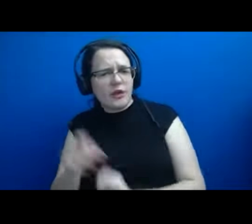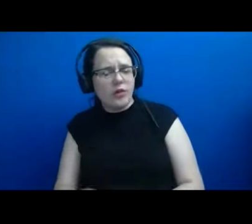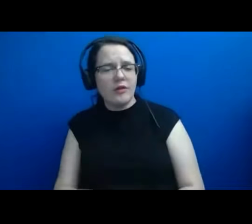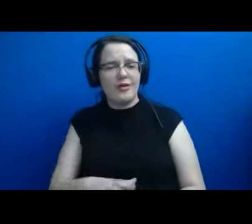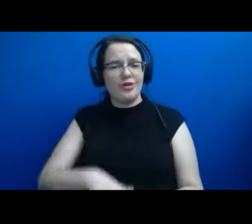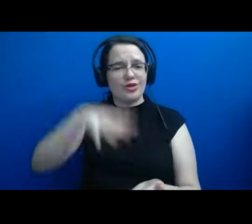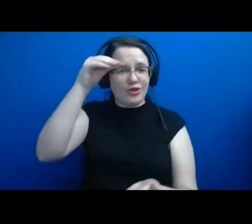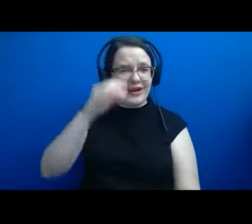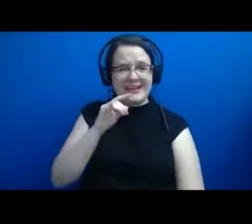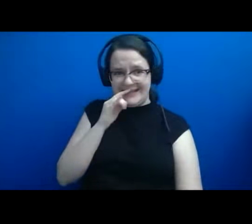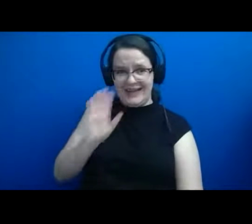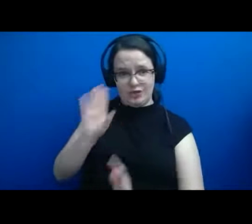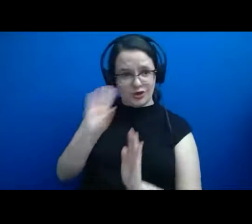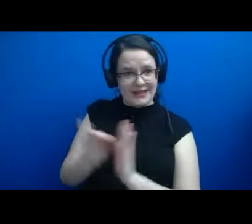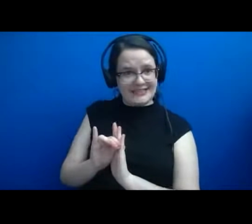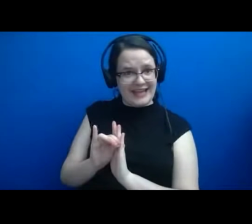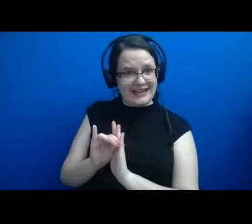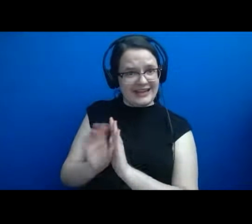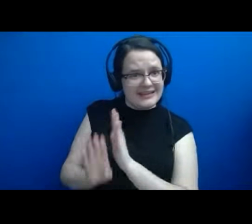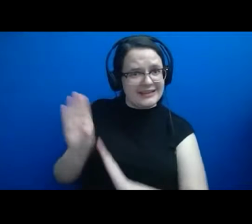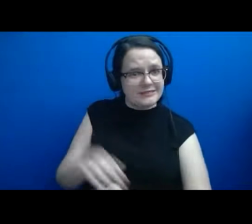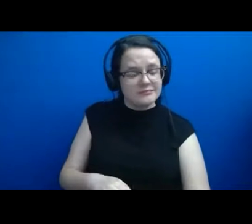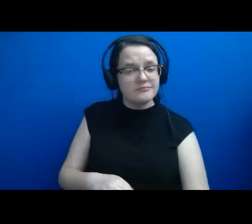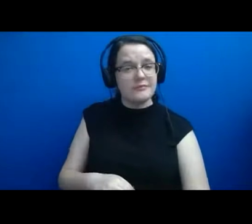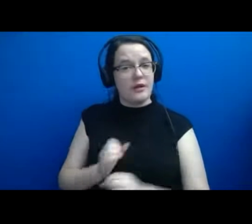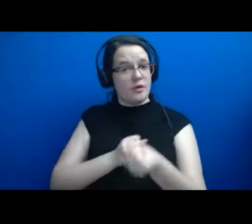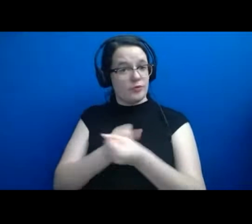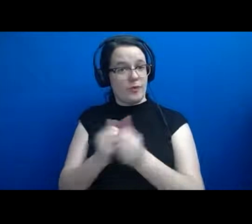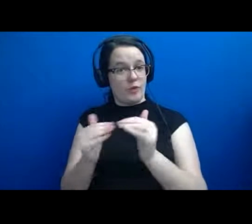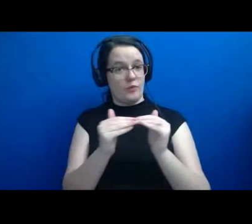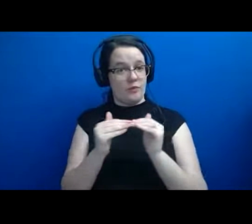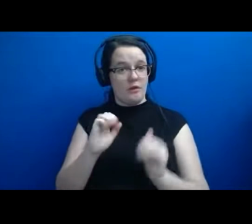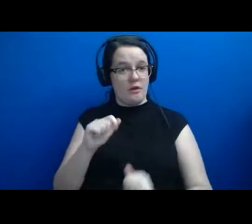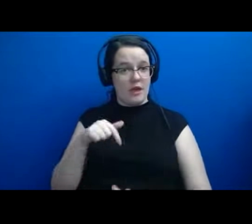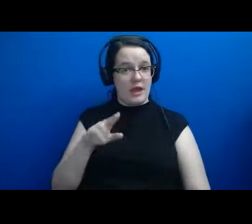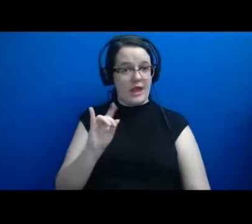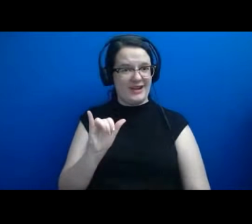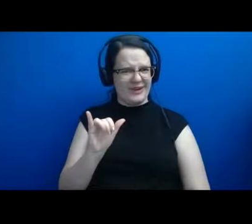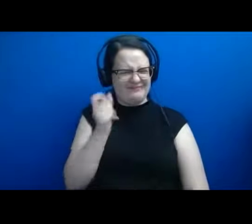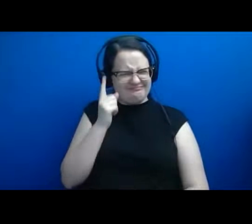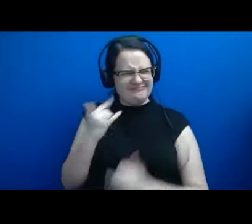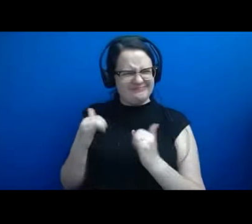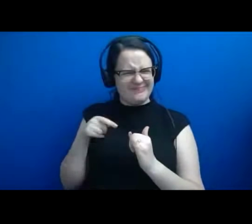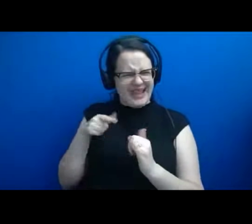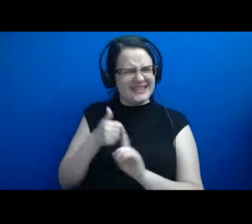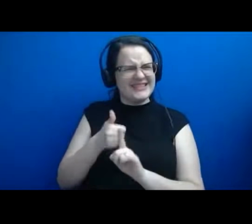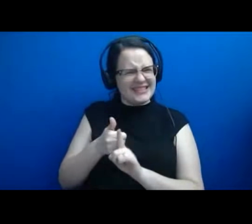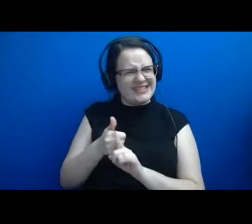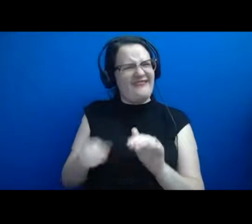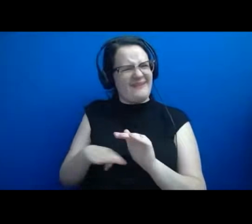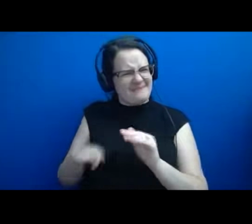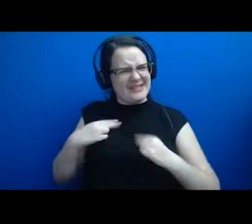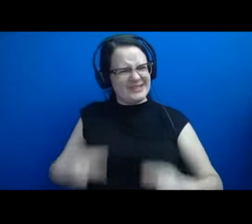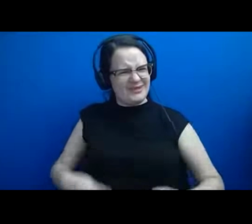kids, right? Promoting equity, right? That play is a basic human right, that kids deserve this